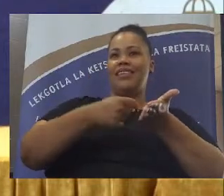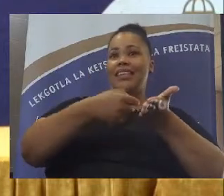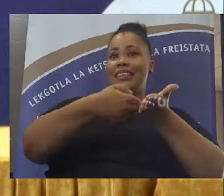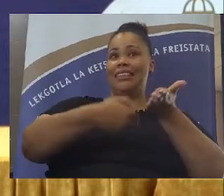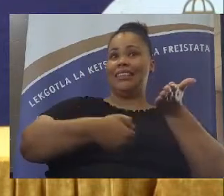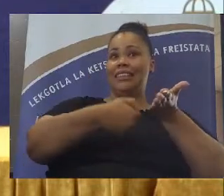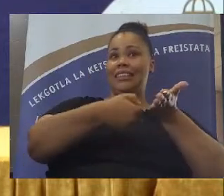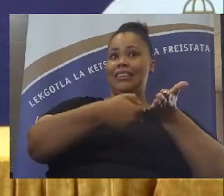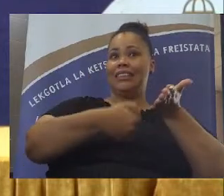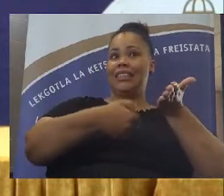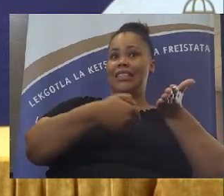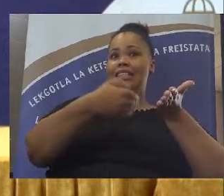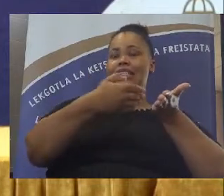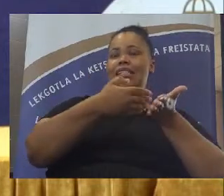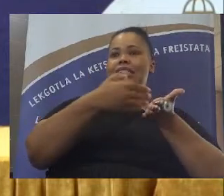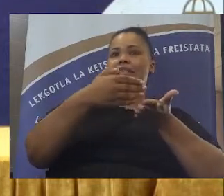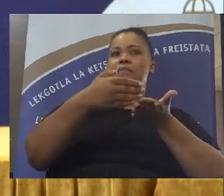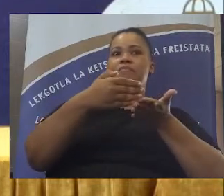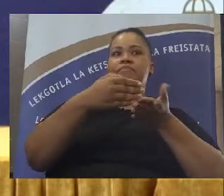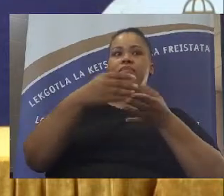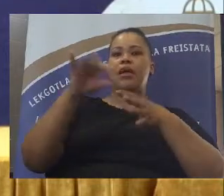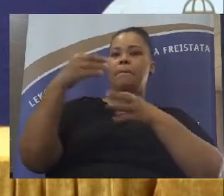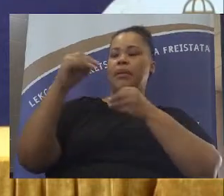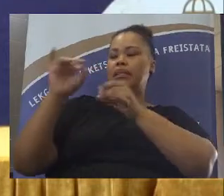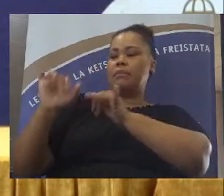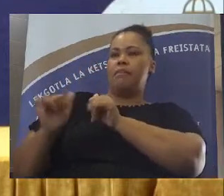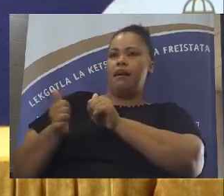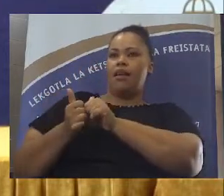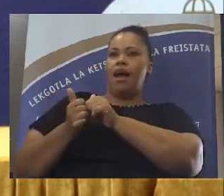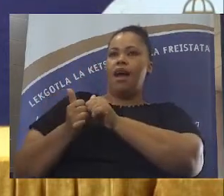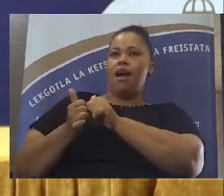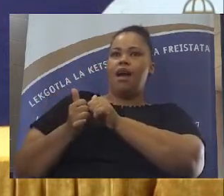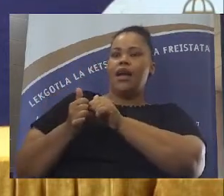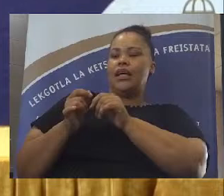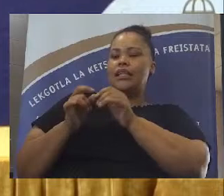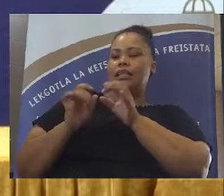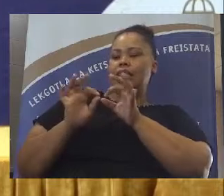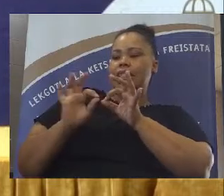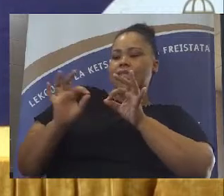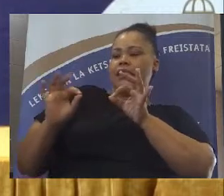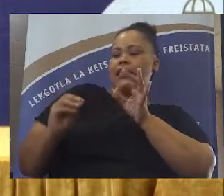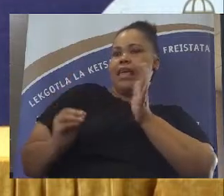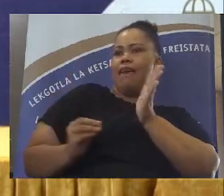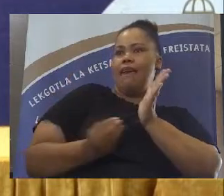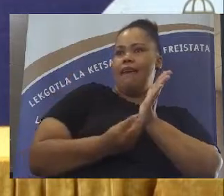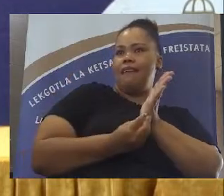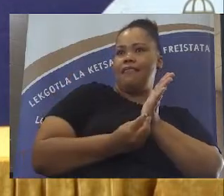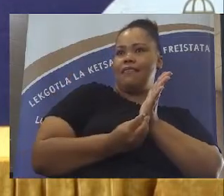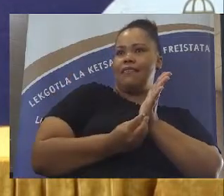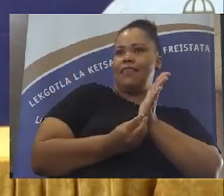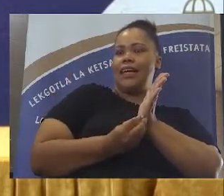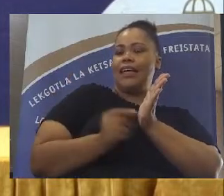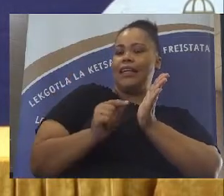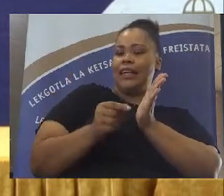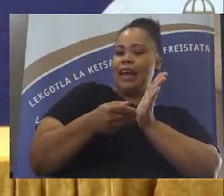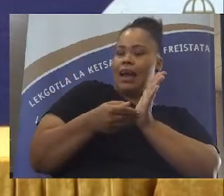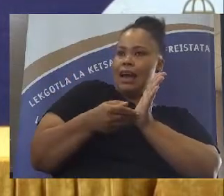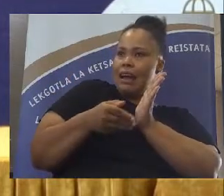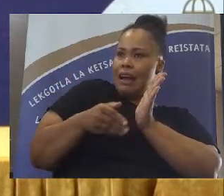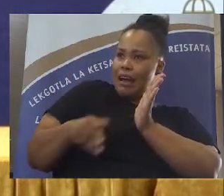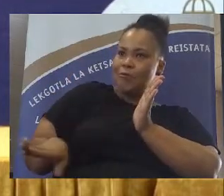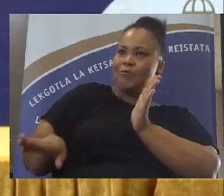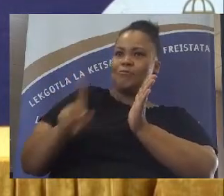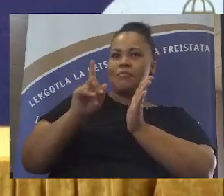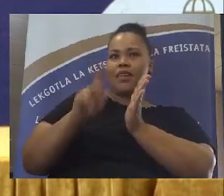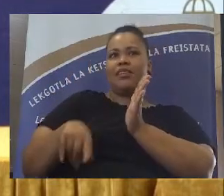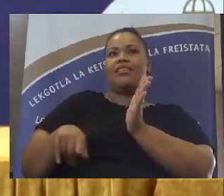that devious business partners sneaks into contracts, so that we take that out of so